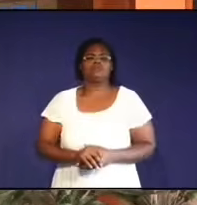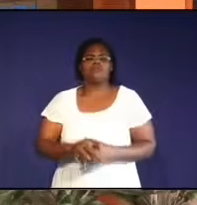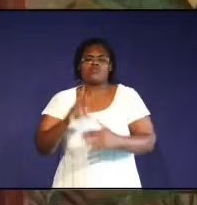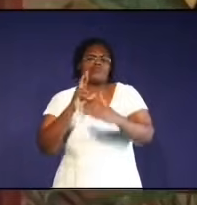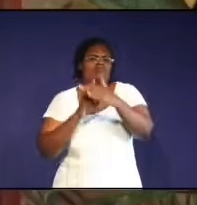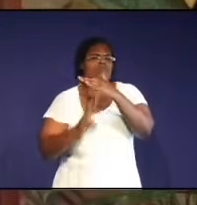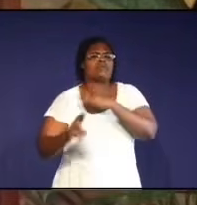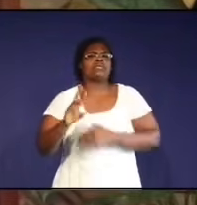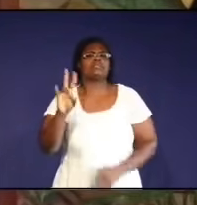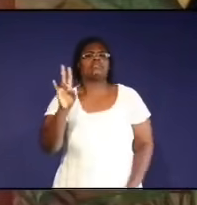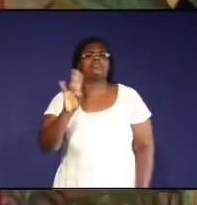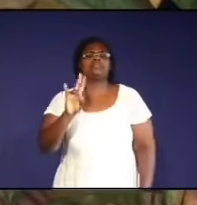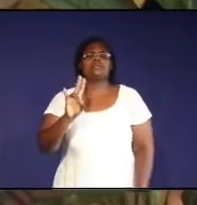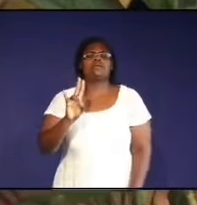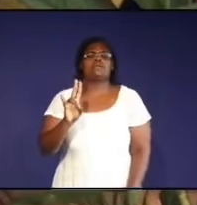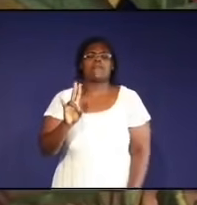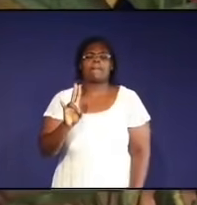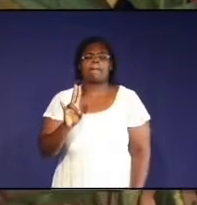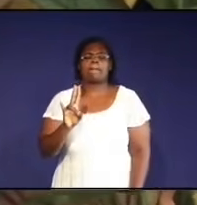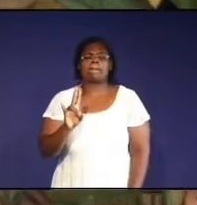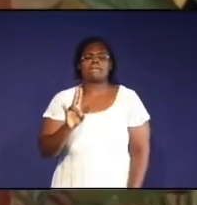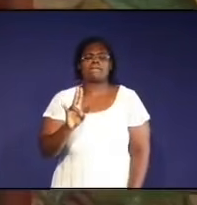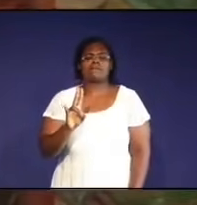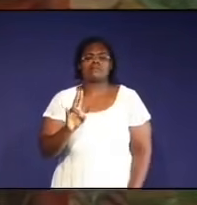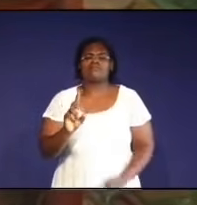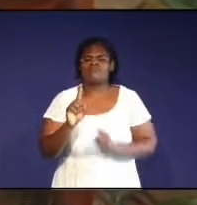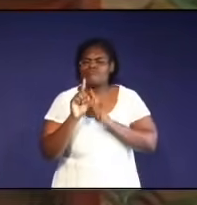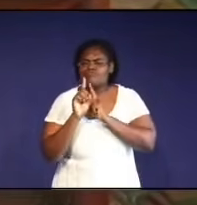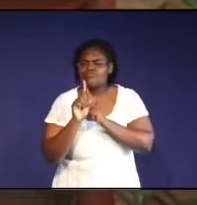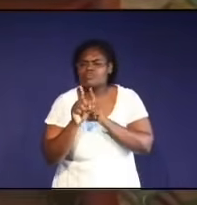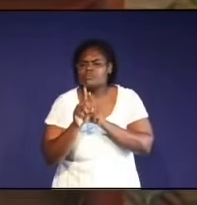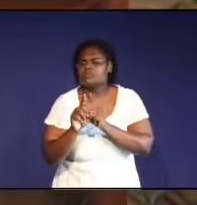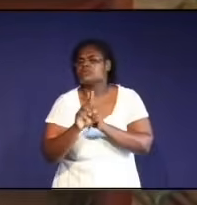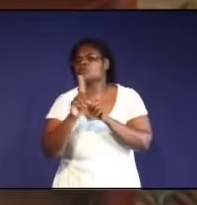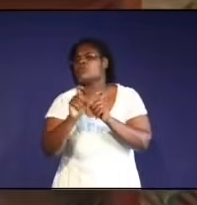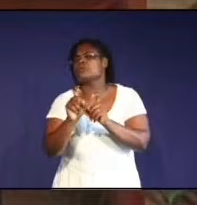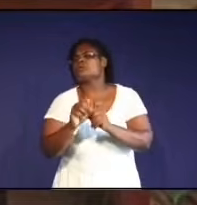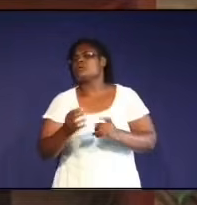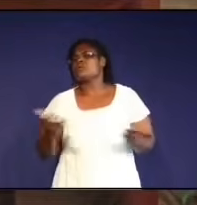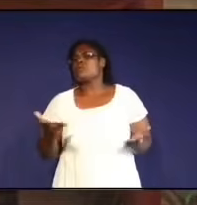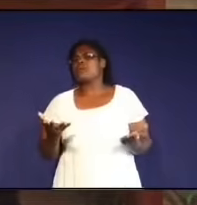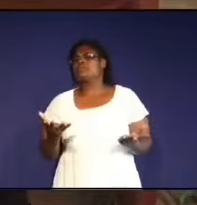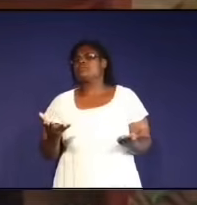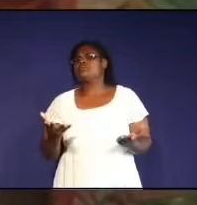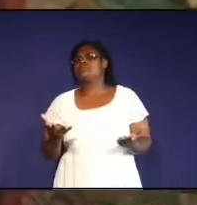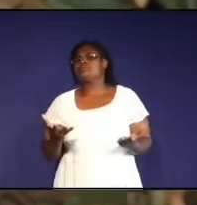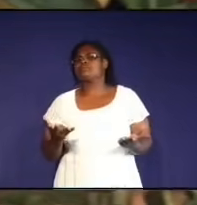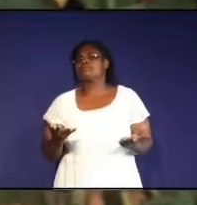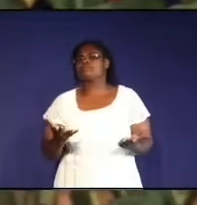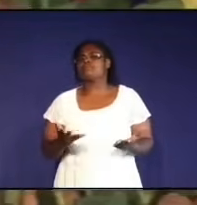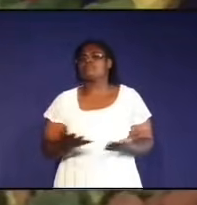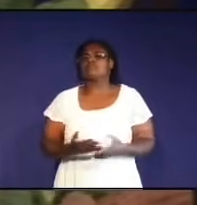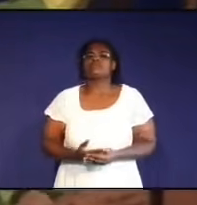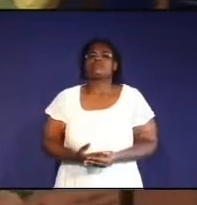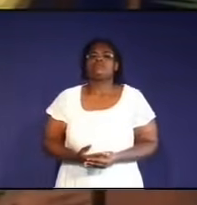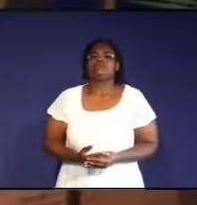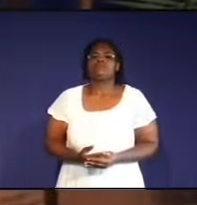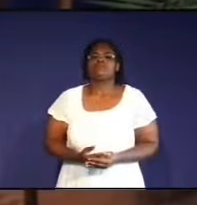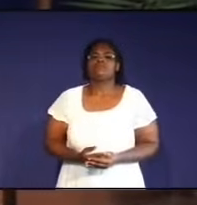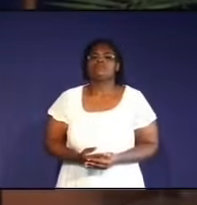Revelation 7 is answering the first question that is raised under the fifth